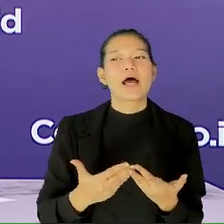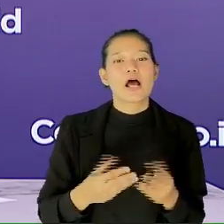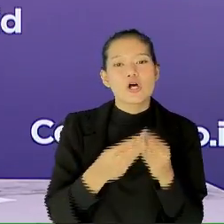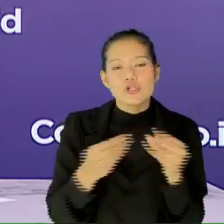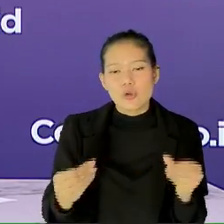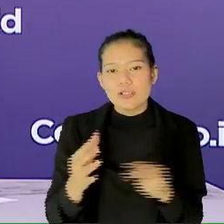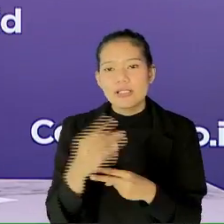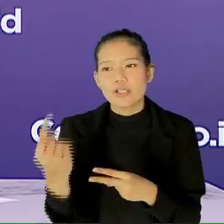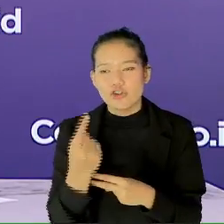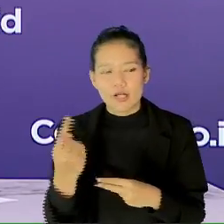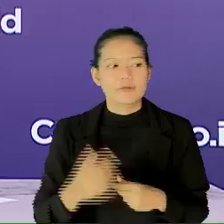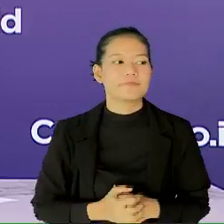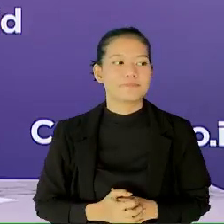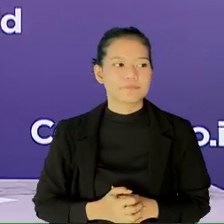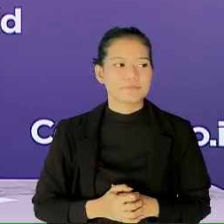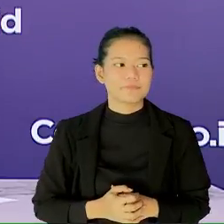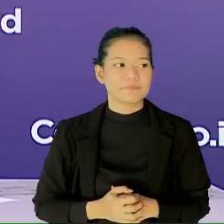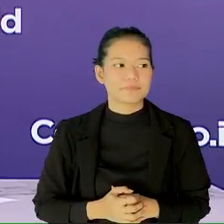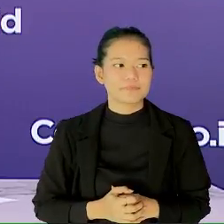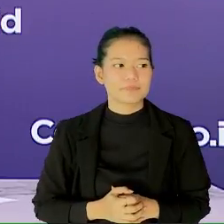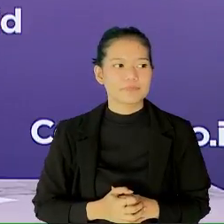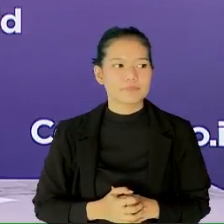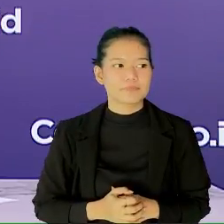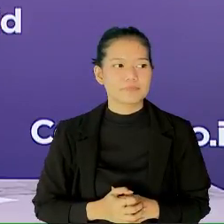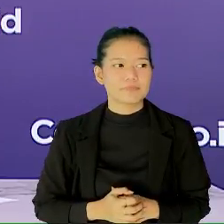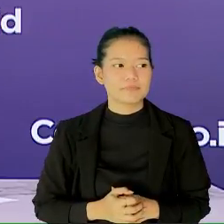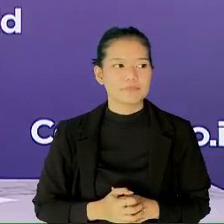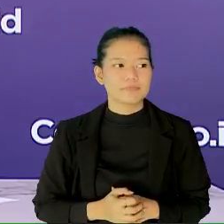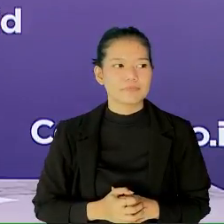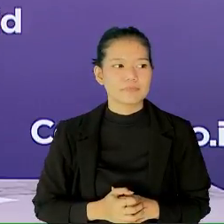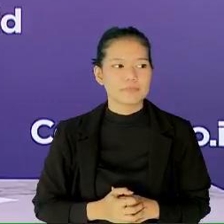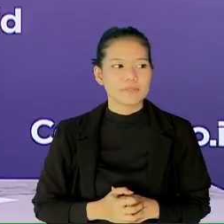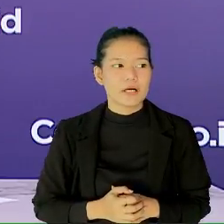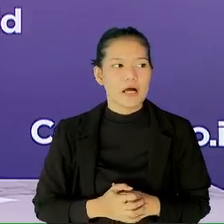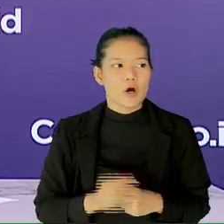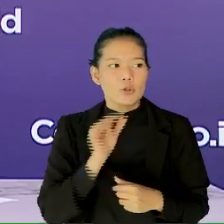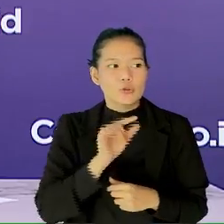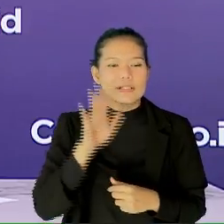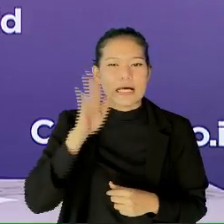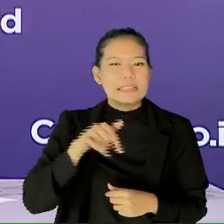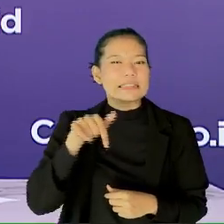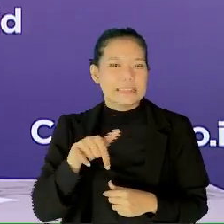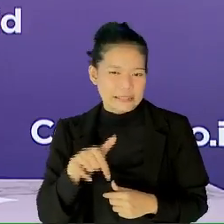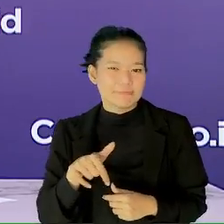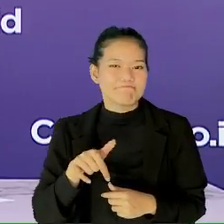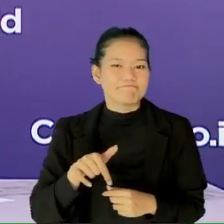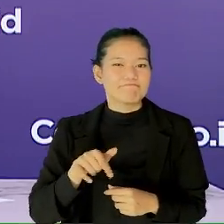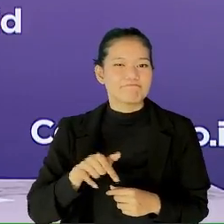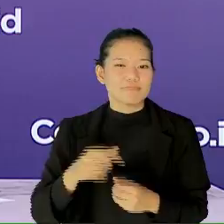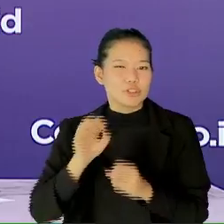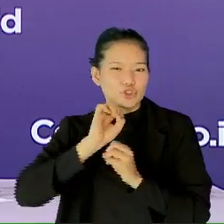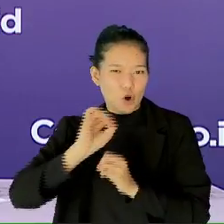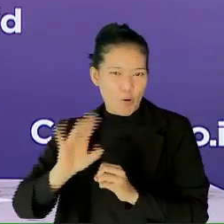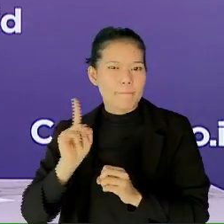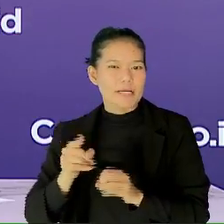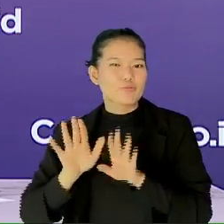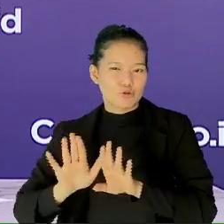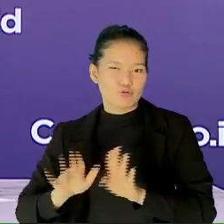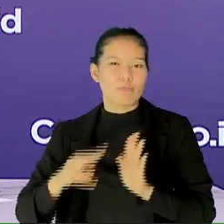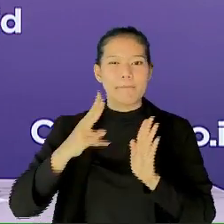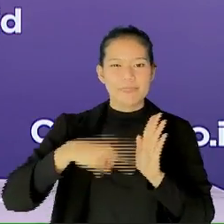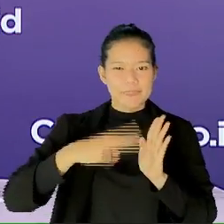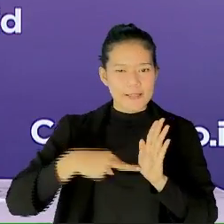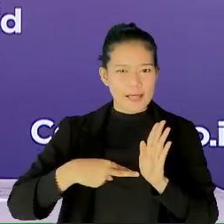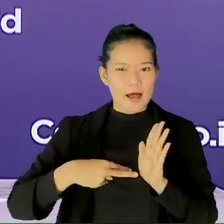At present, the task force will kindly refrain from answering these questions. Thank you. The last